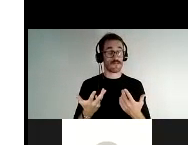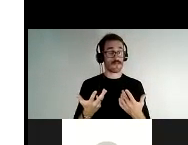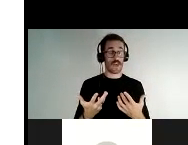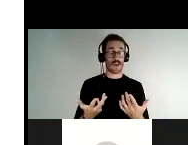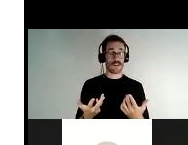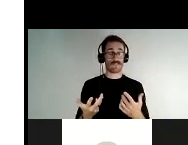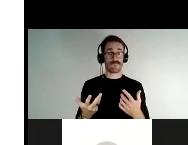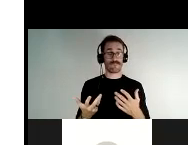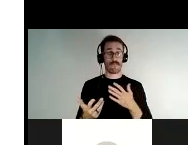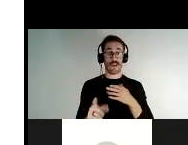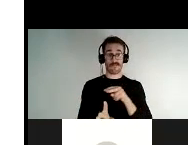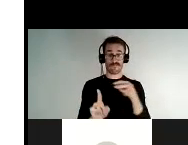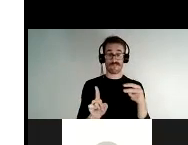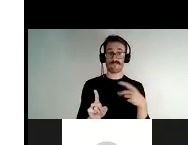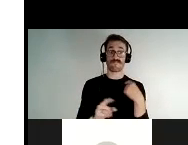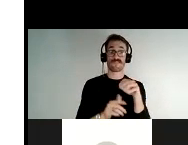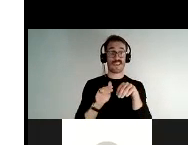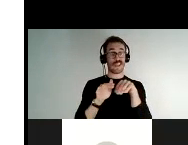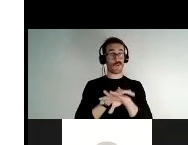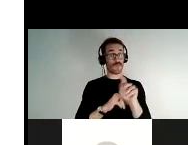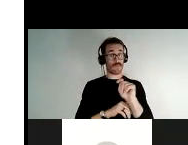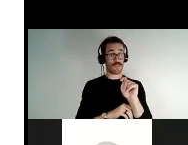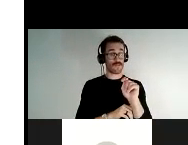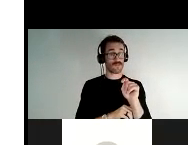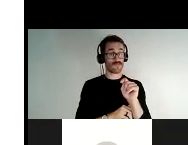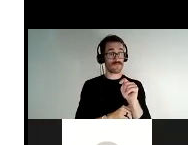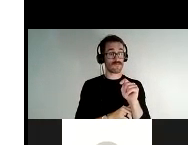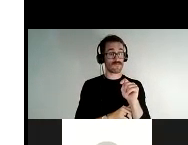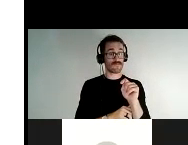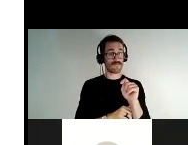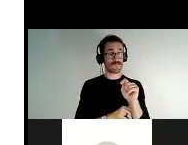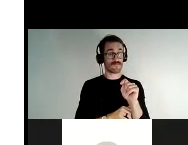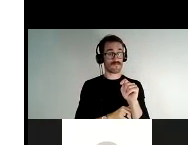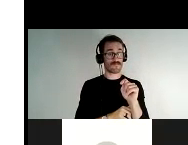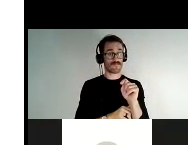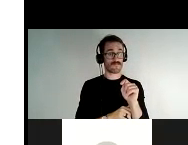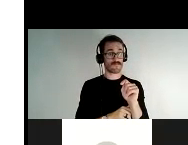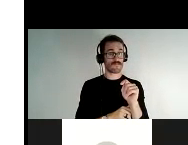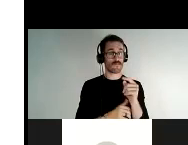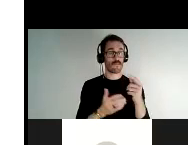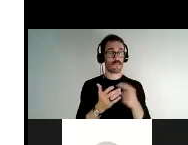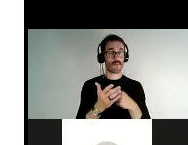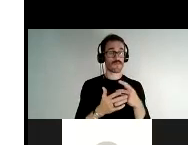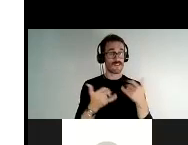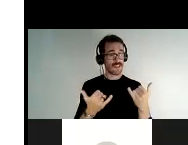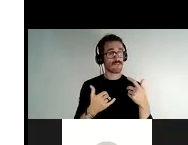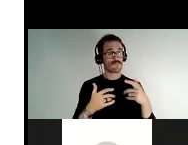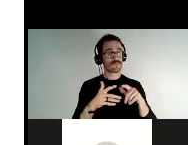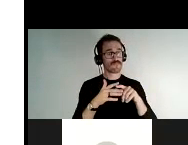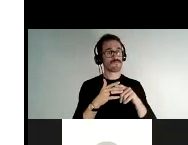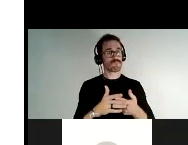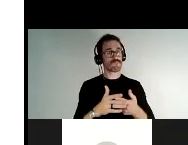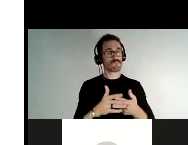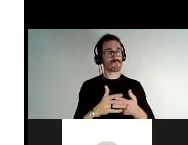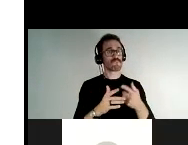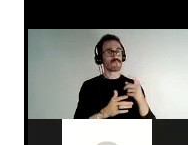of me walking into a washroom might have somebody sort of start checking to see which door they were walking in. With some of